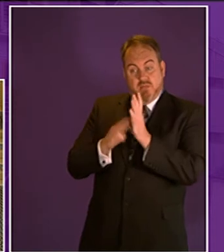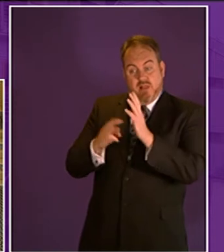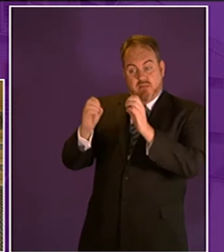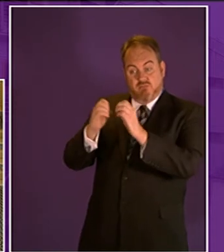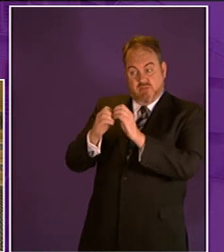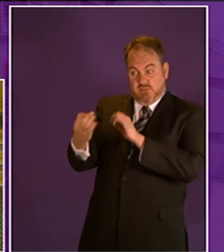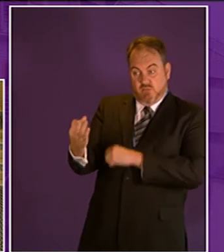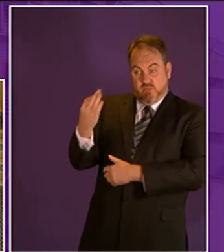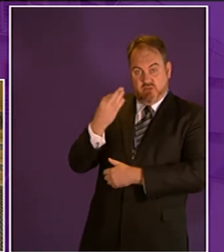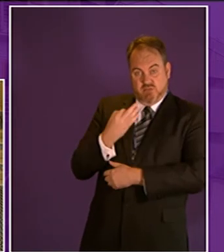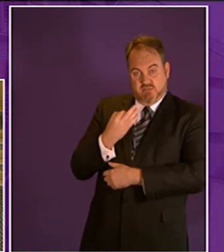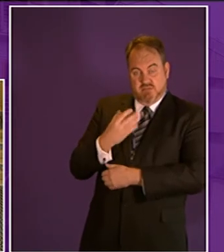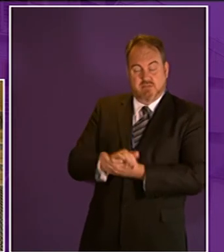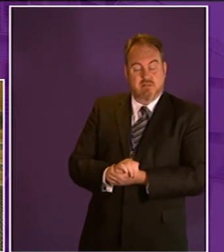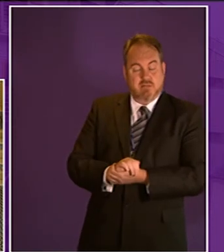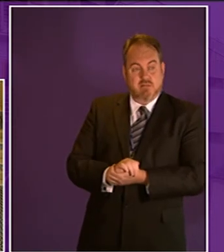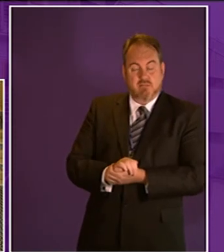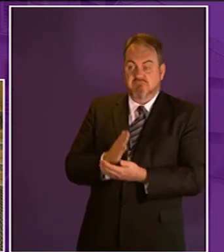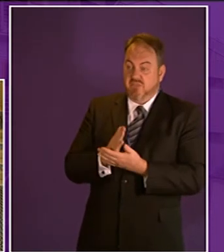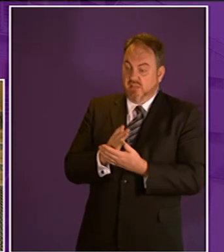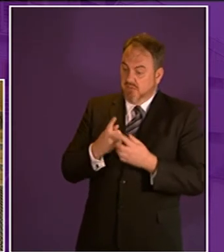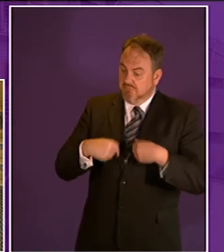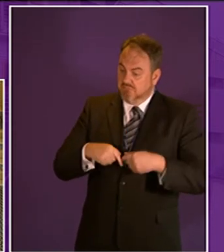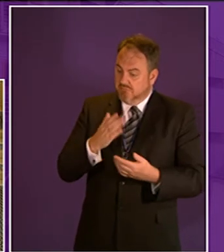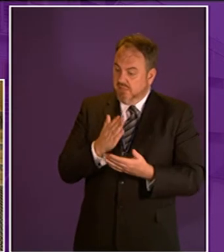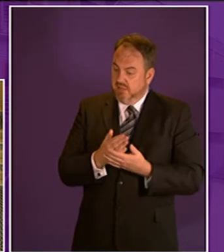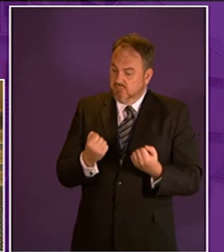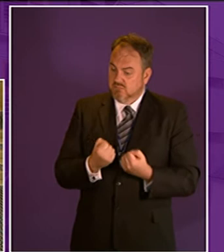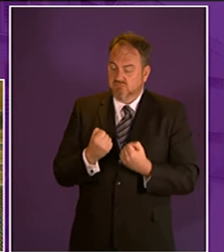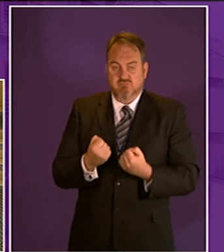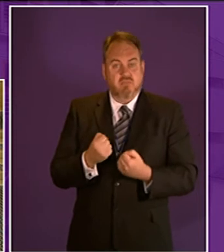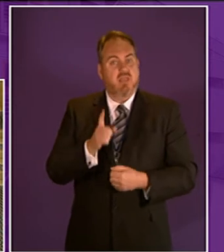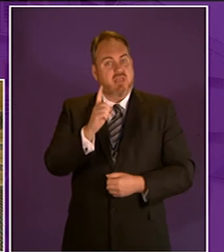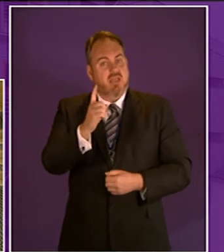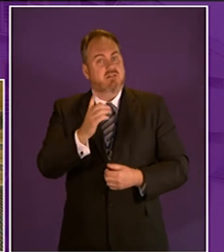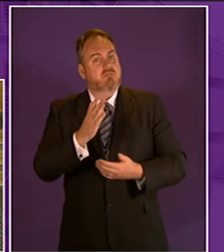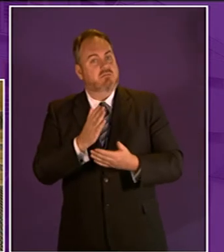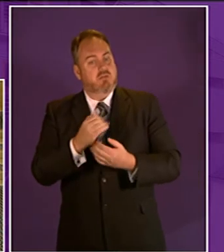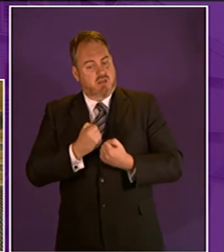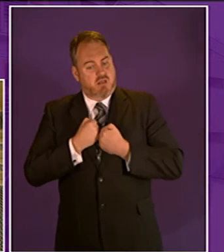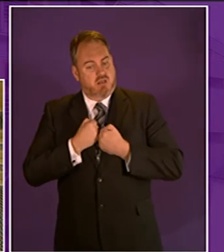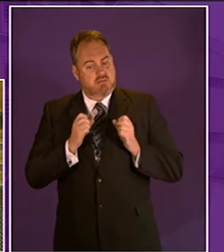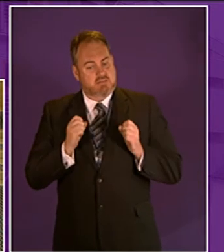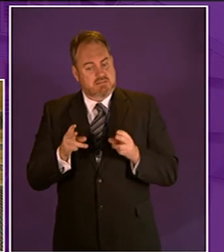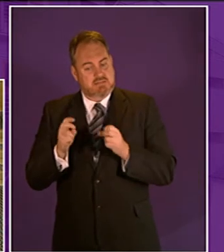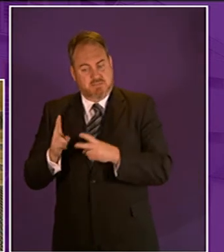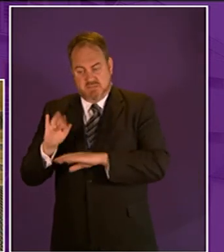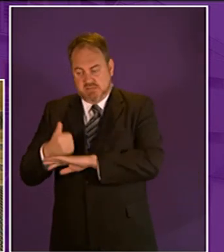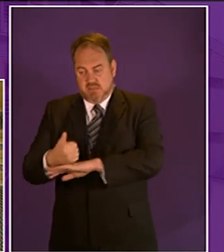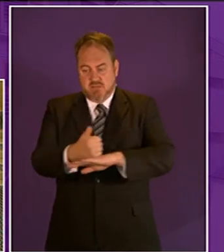that we are confident around the systems that we have in place, given that, as I've